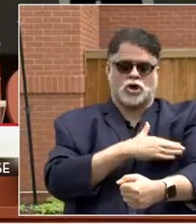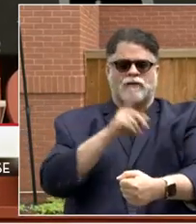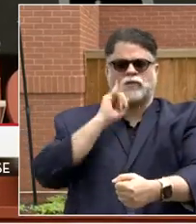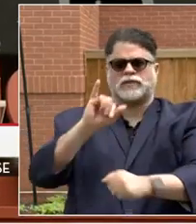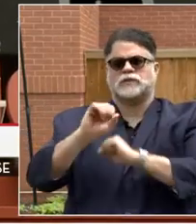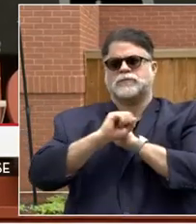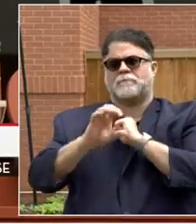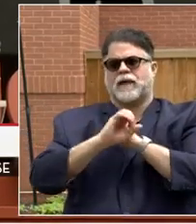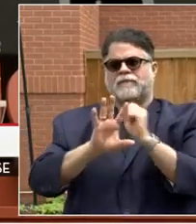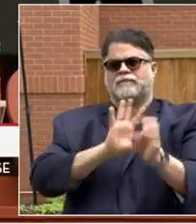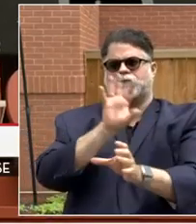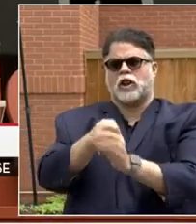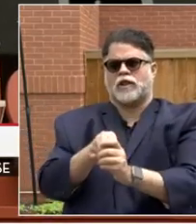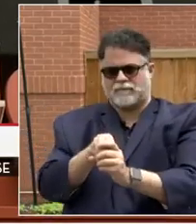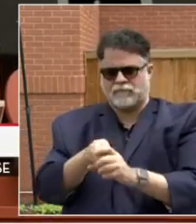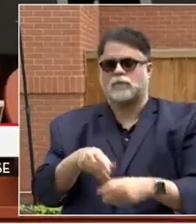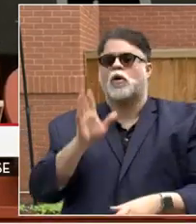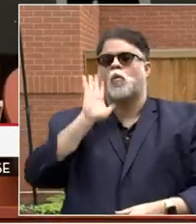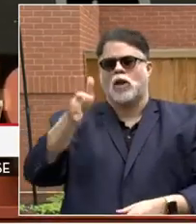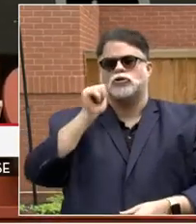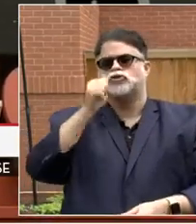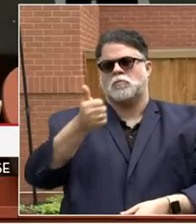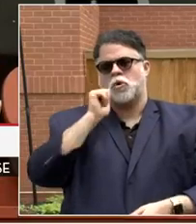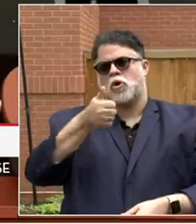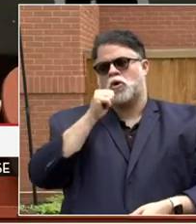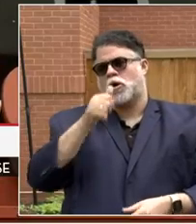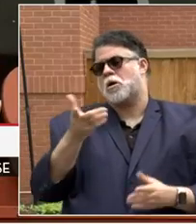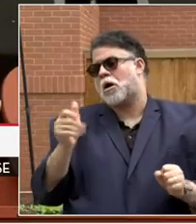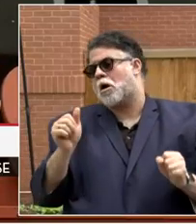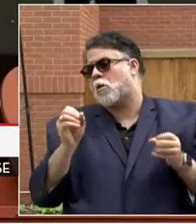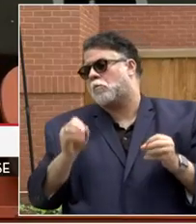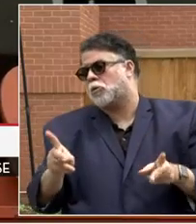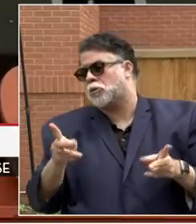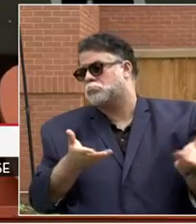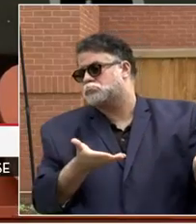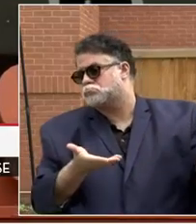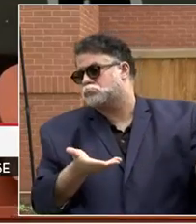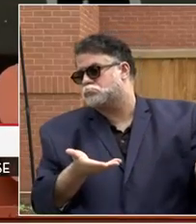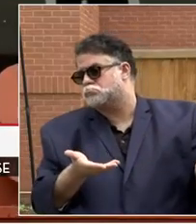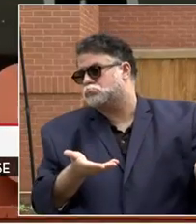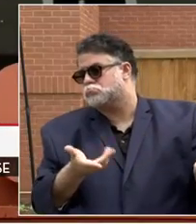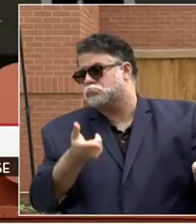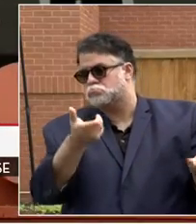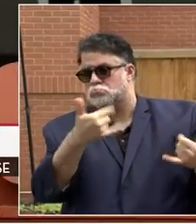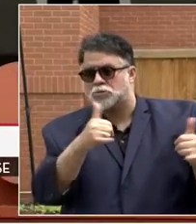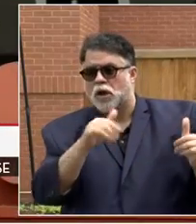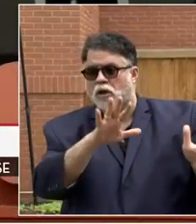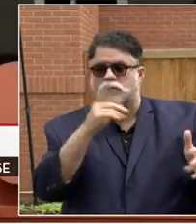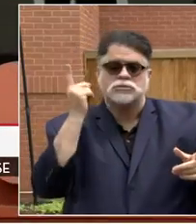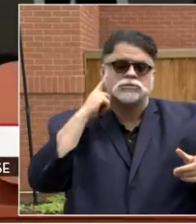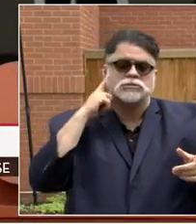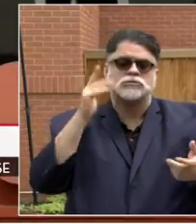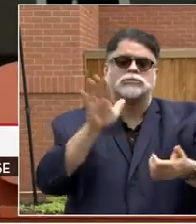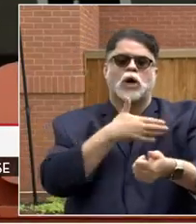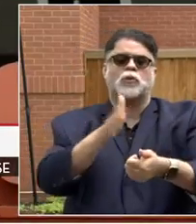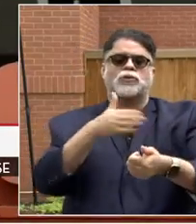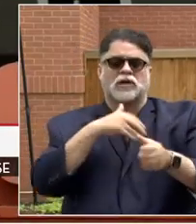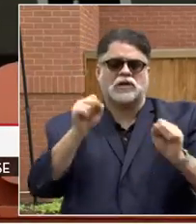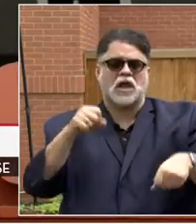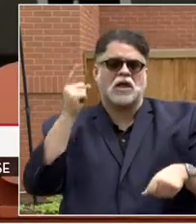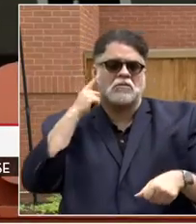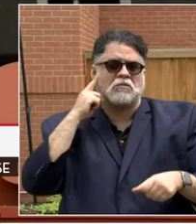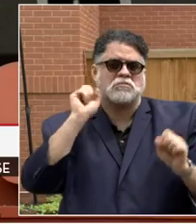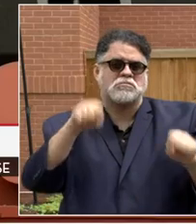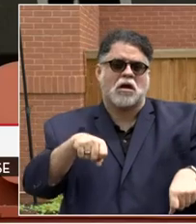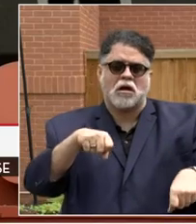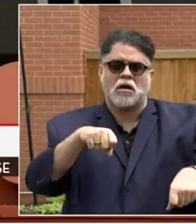us tomorrow, and we may even have an opportunity to play on today's sound system. One of those songs is entitled Shoot for the Stars,